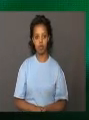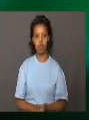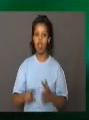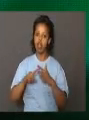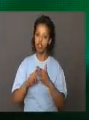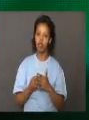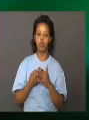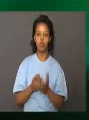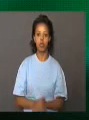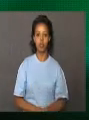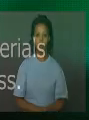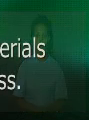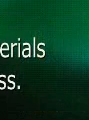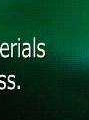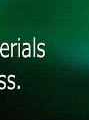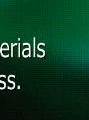Begin.